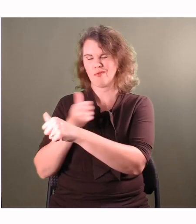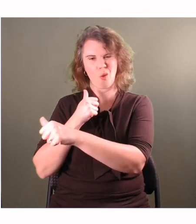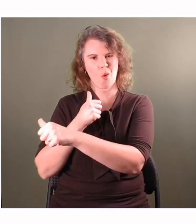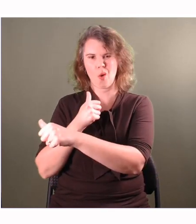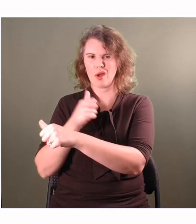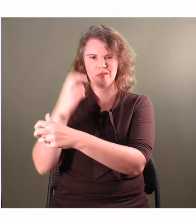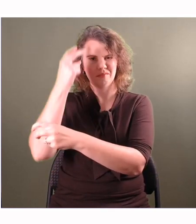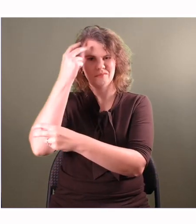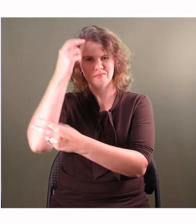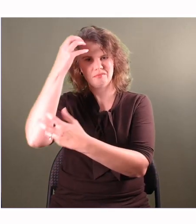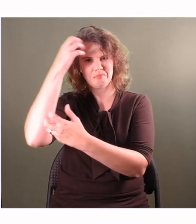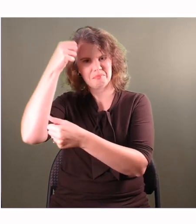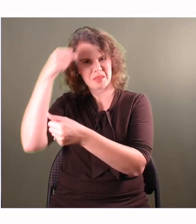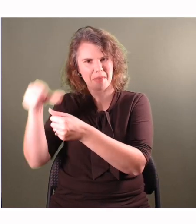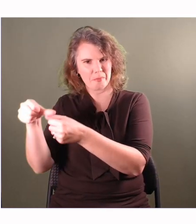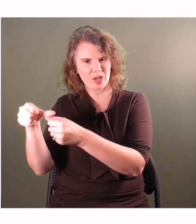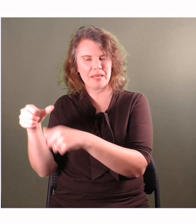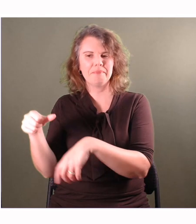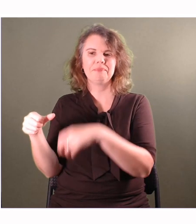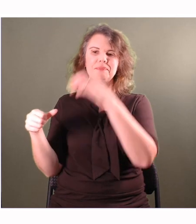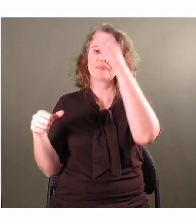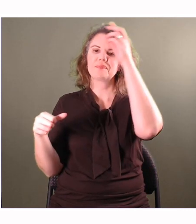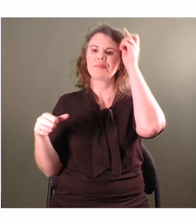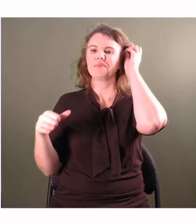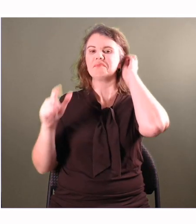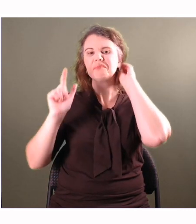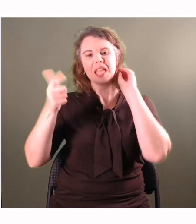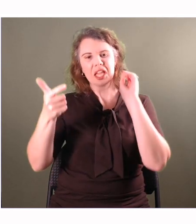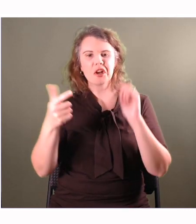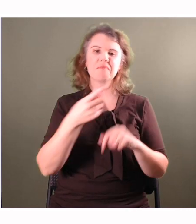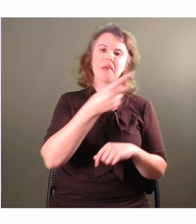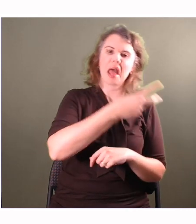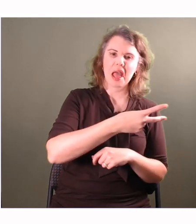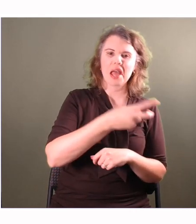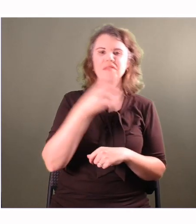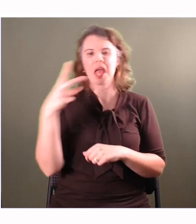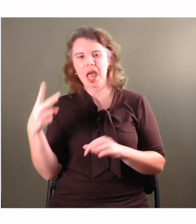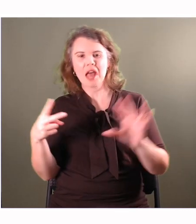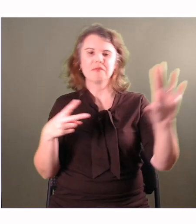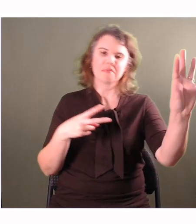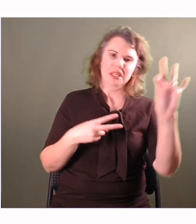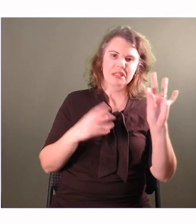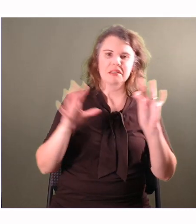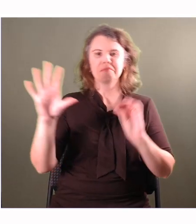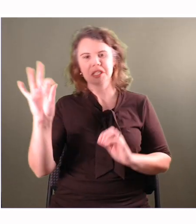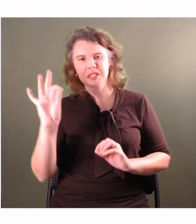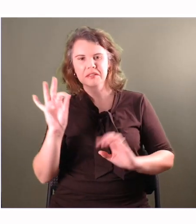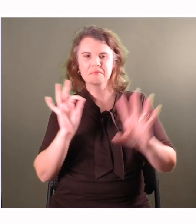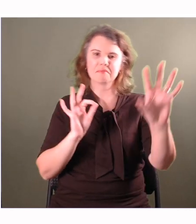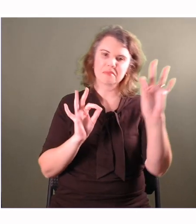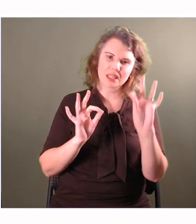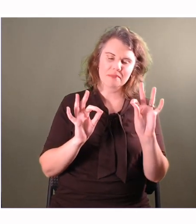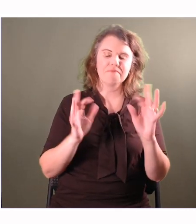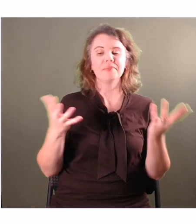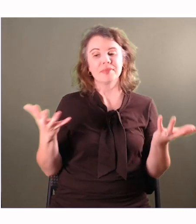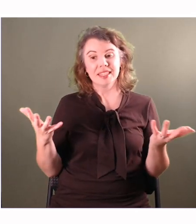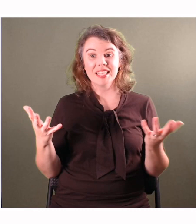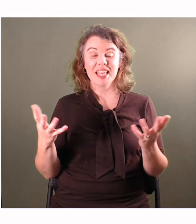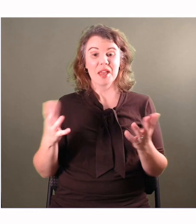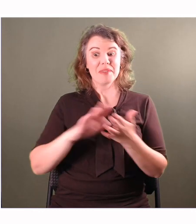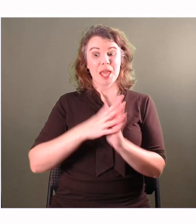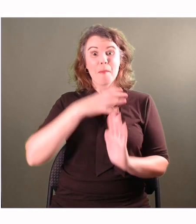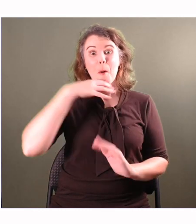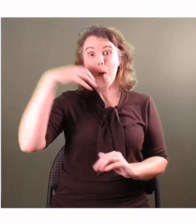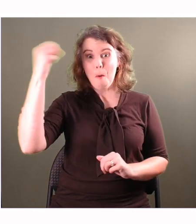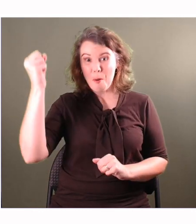avoid all the memory sessions. Then later on, I kind of learned to pick and choose and go to some, not the other. Of